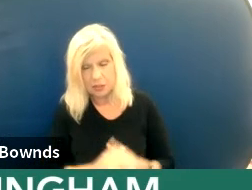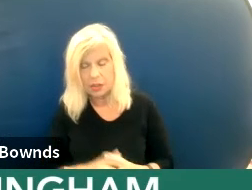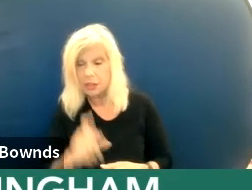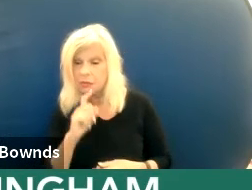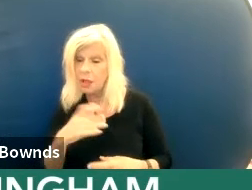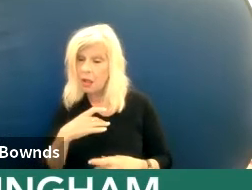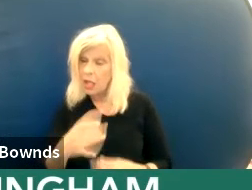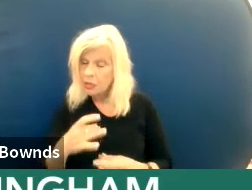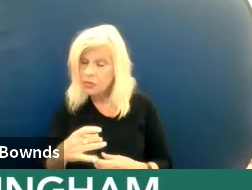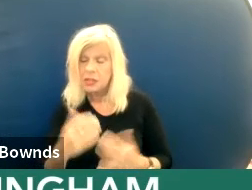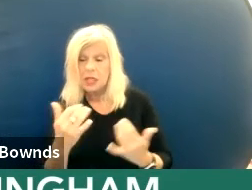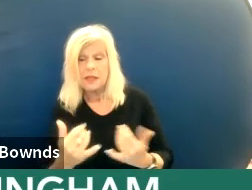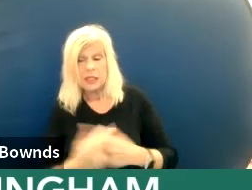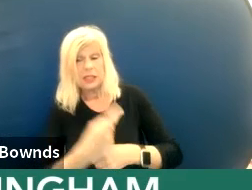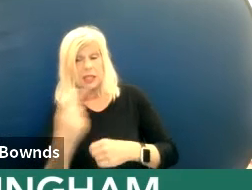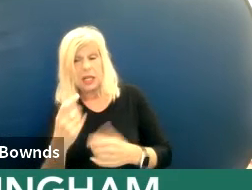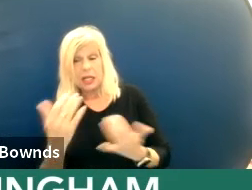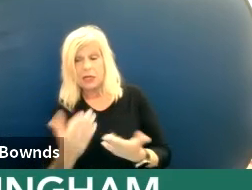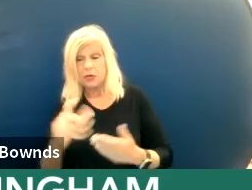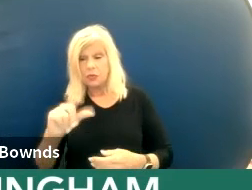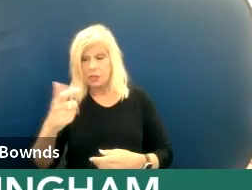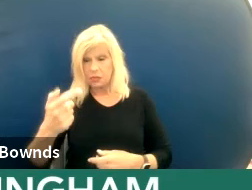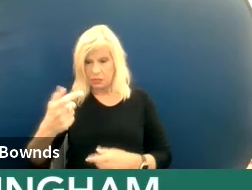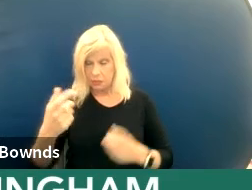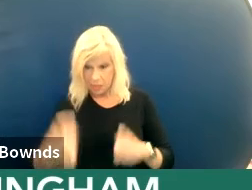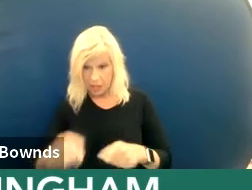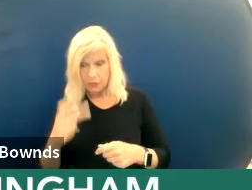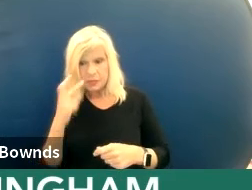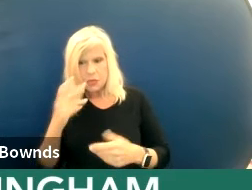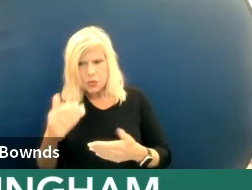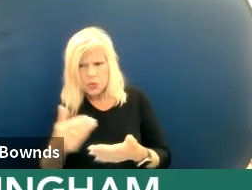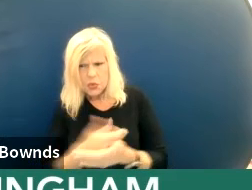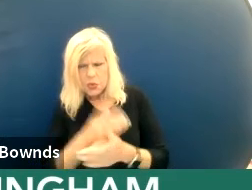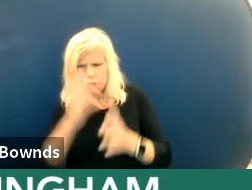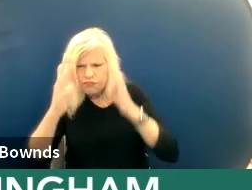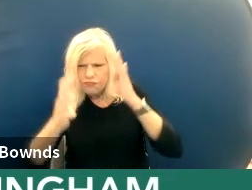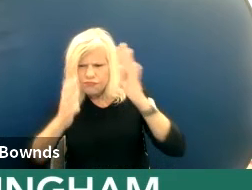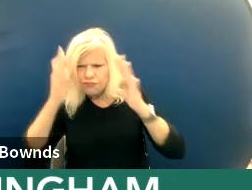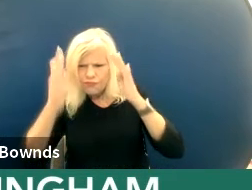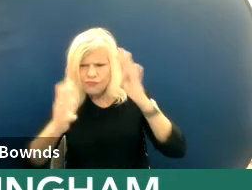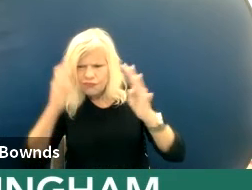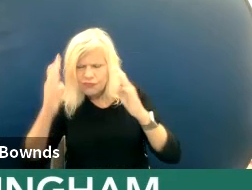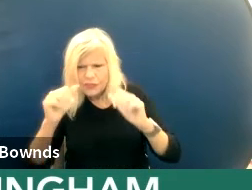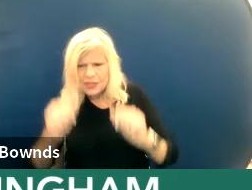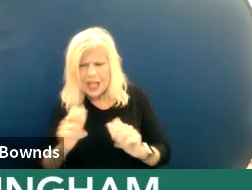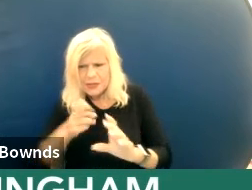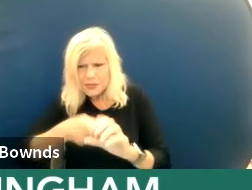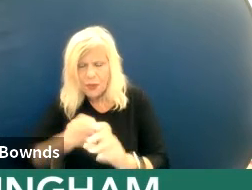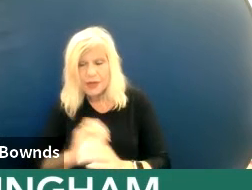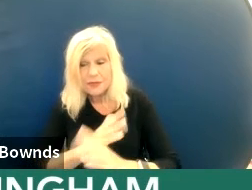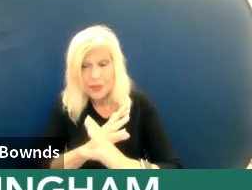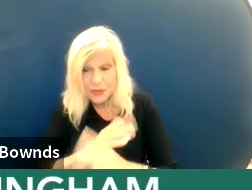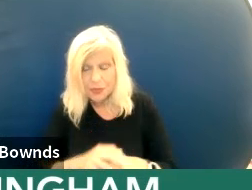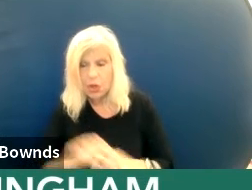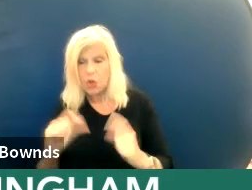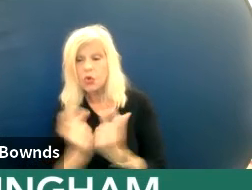interestingly, in this day and age, here in 2021, we've seen new creative ways to allow for greater virtual access, including group